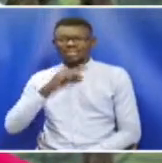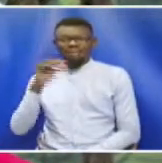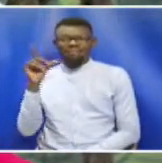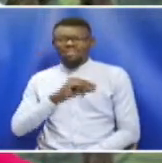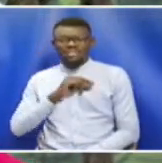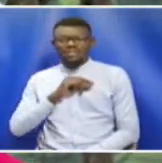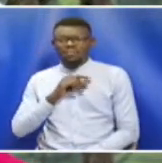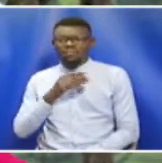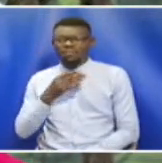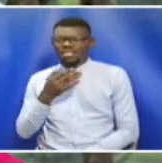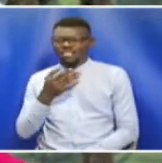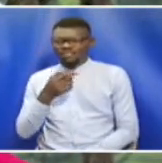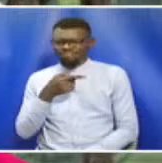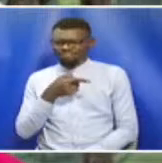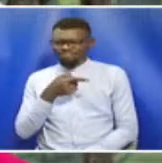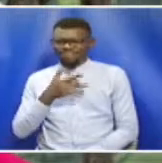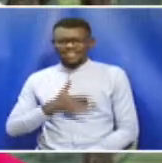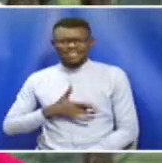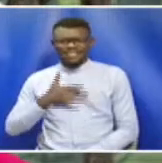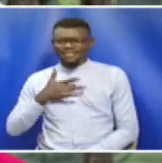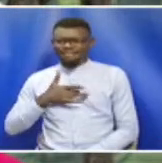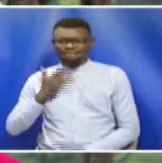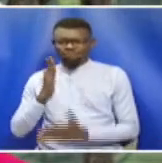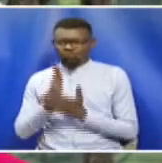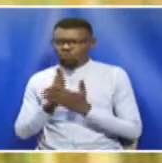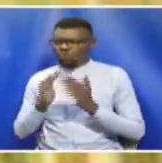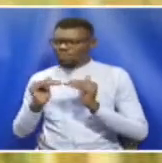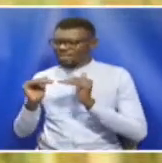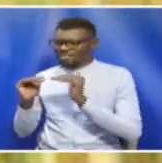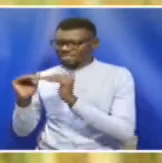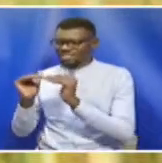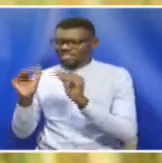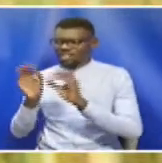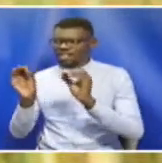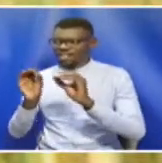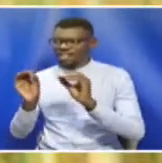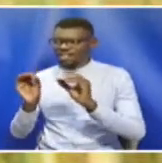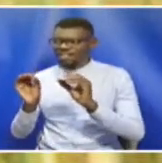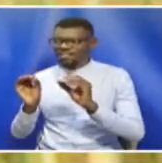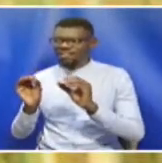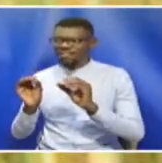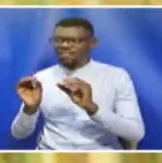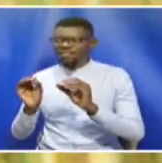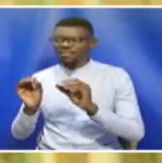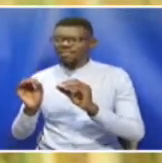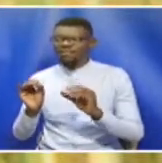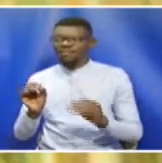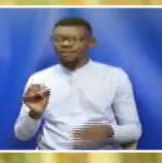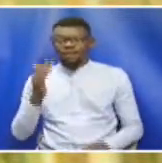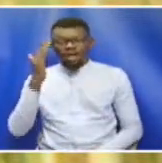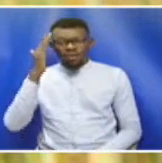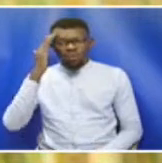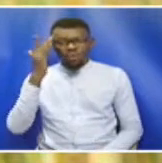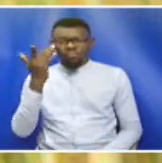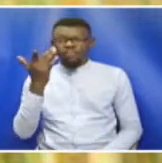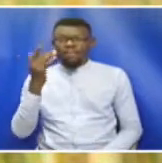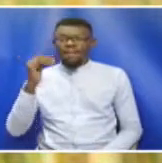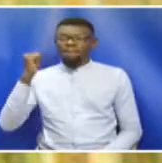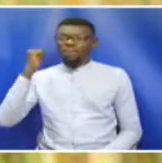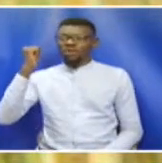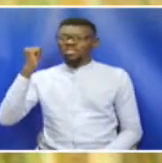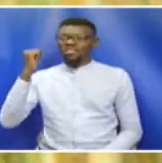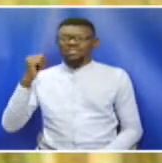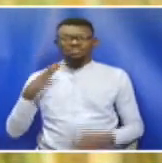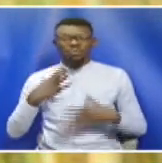on, he felt there was some injustice. We know some of the features of political assassinations. There